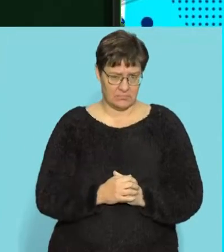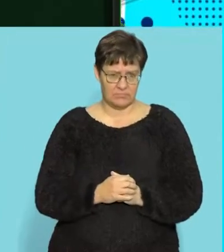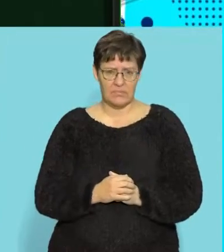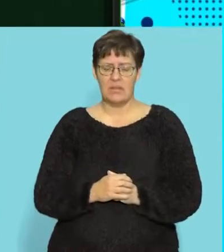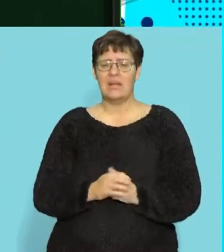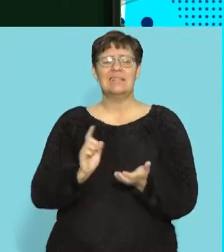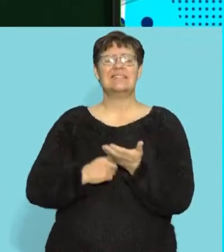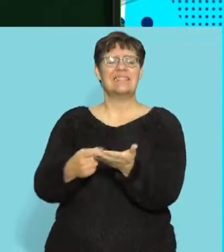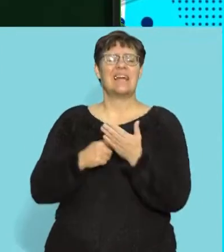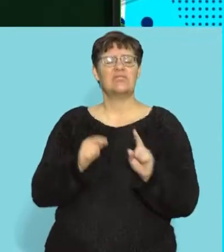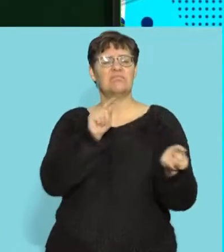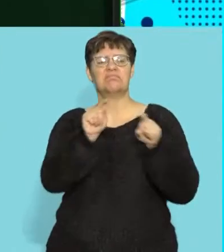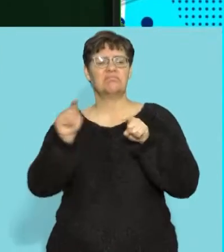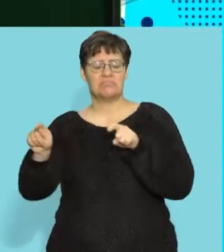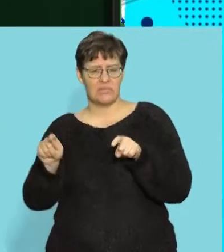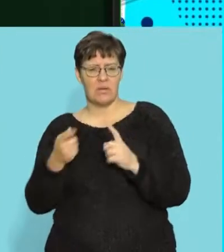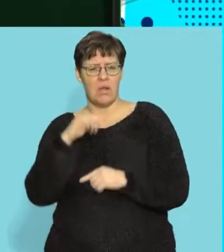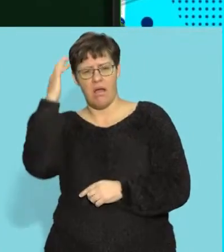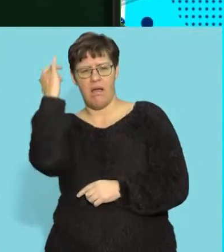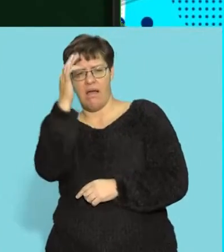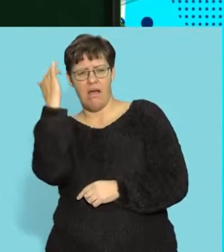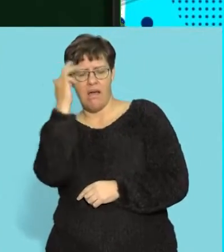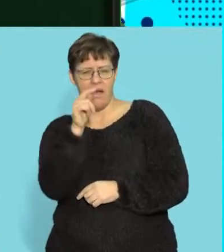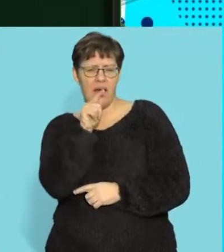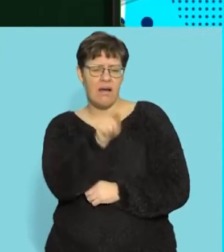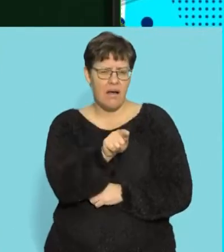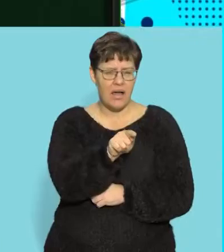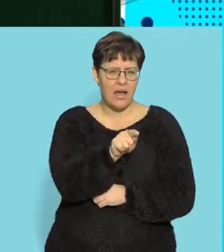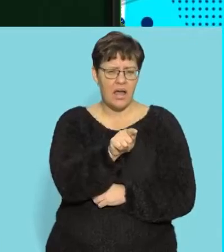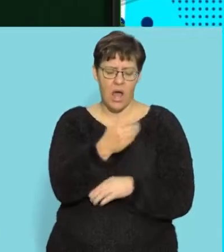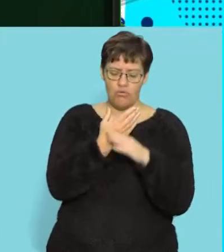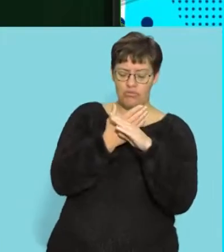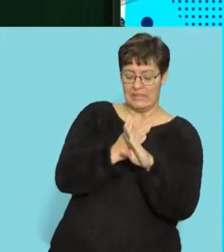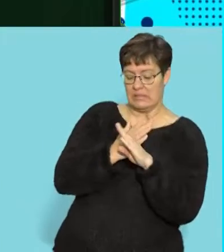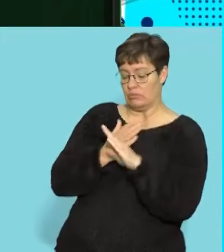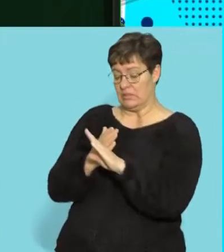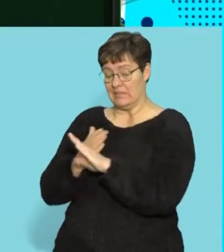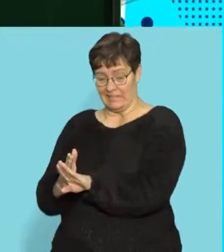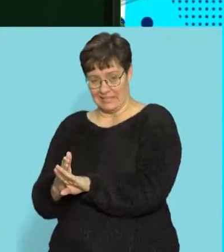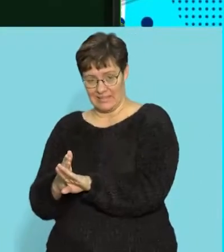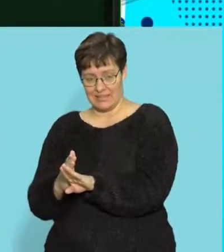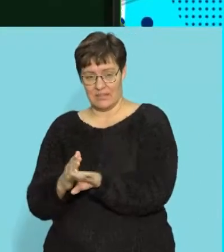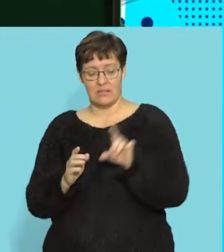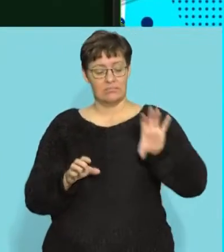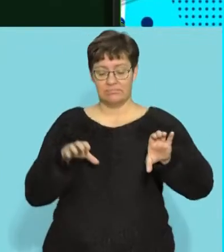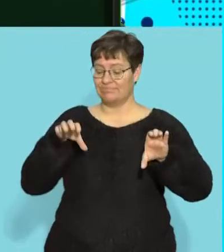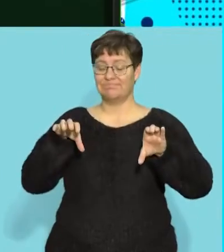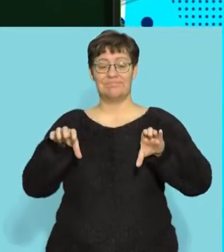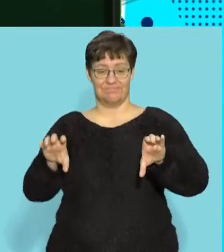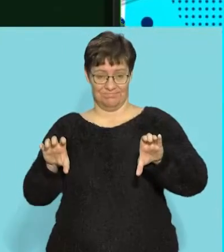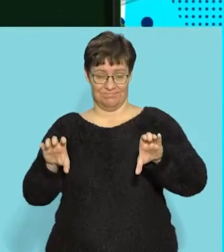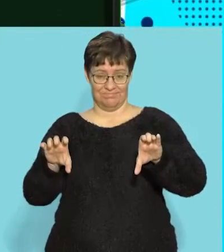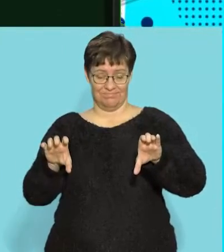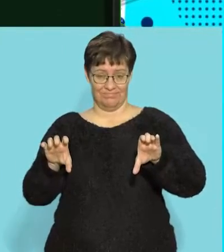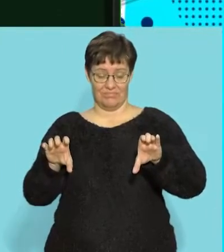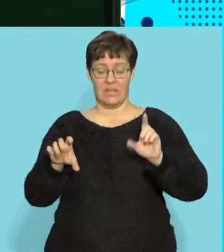of the discussions or the thinking behind, the effect of resistance on power in a combination